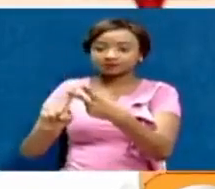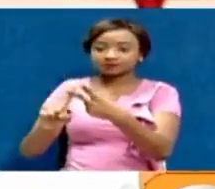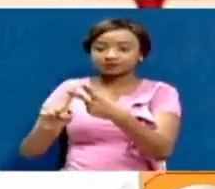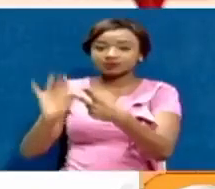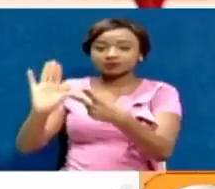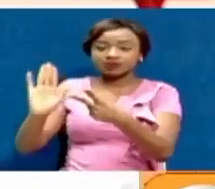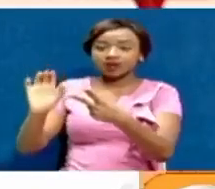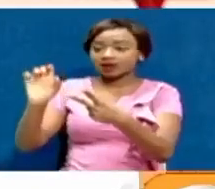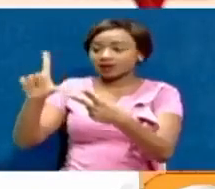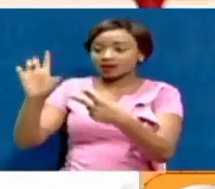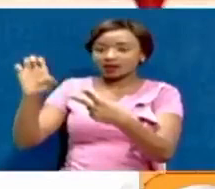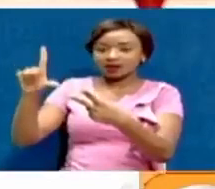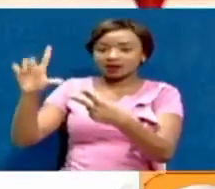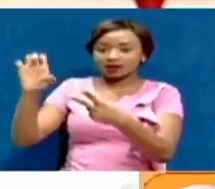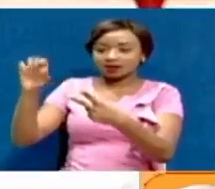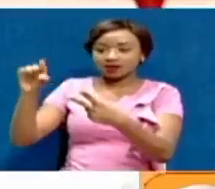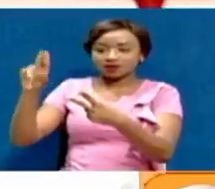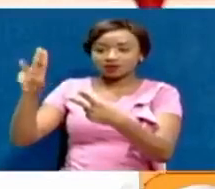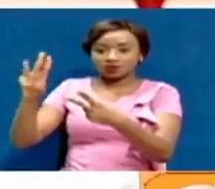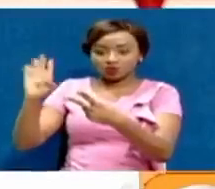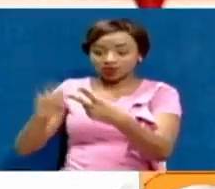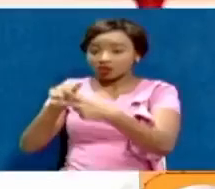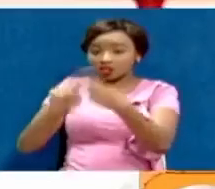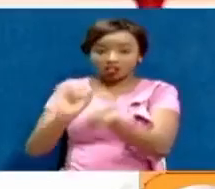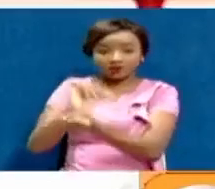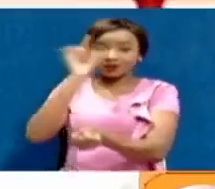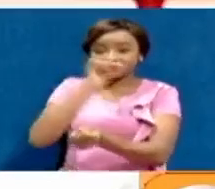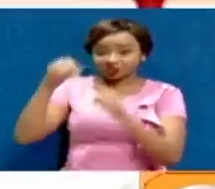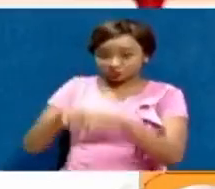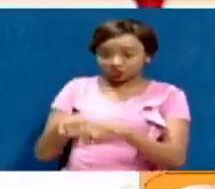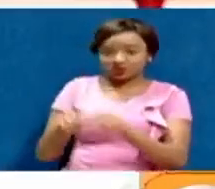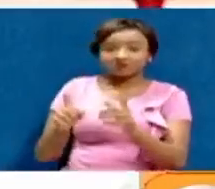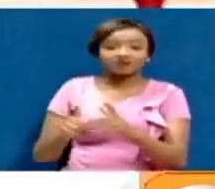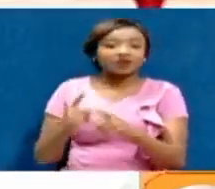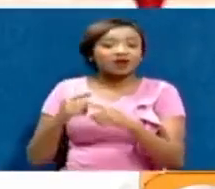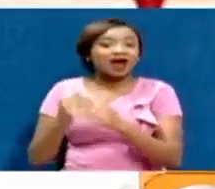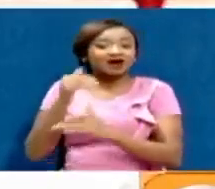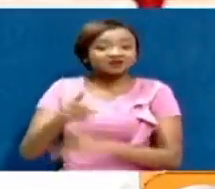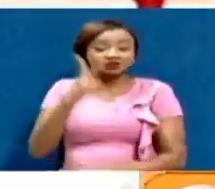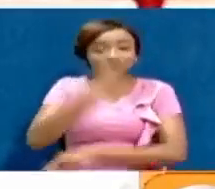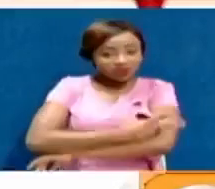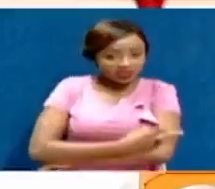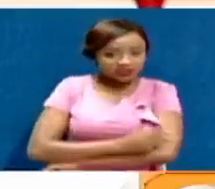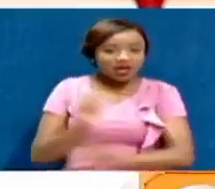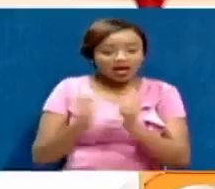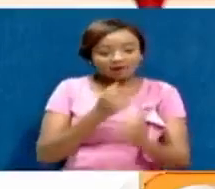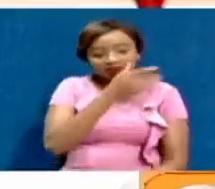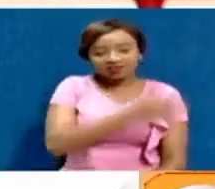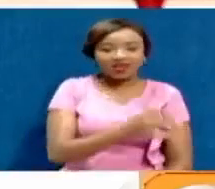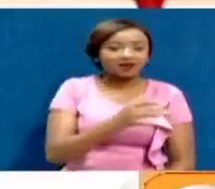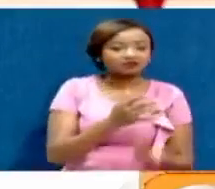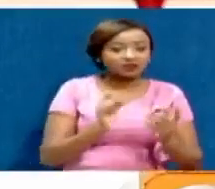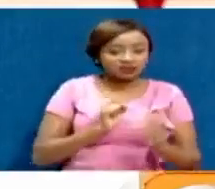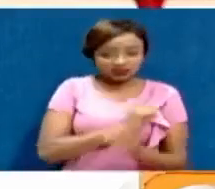Samburu counterpart Steve Lelegwe. The two were finally released from custody earlier today, ending 2 days of drama in the Senate. The